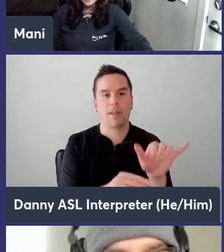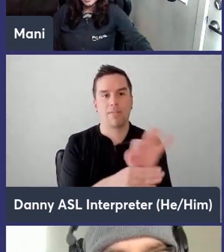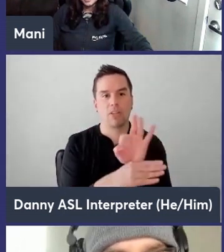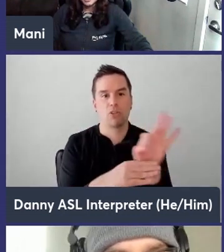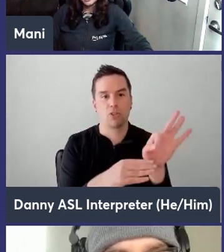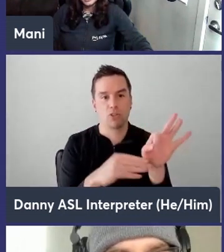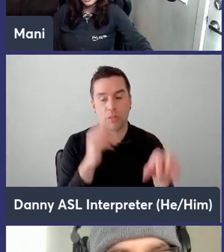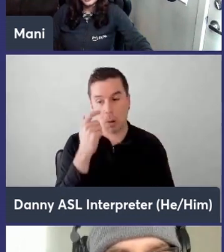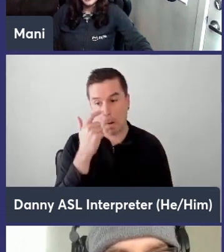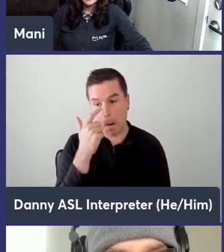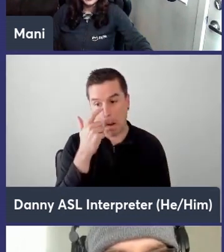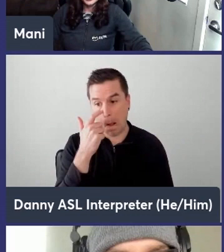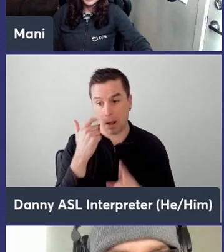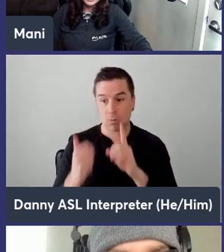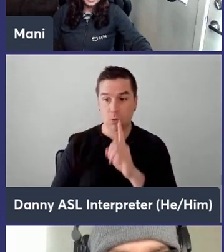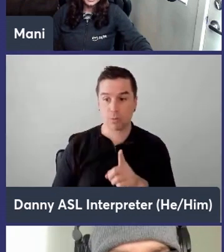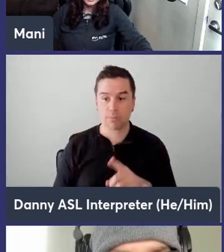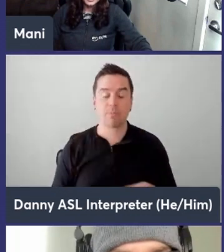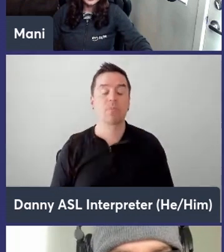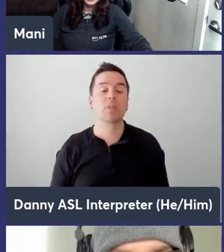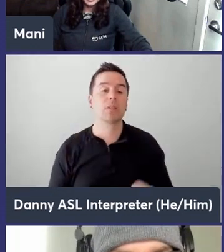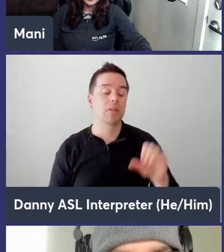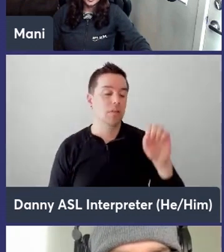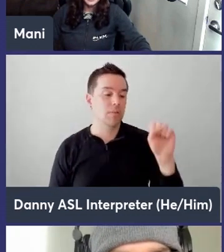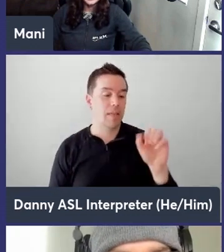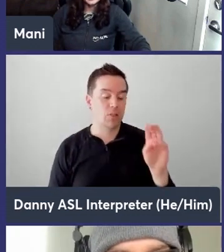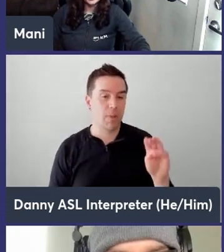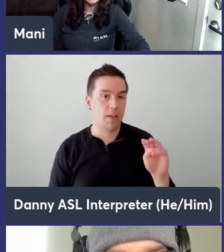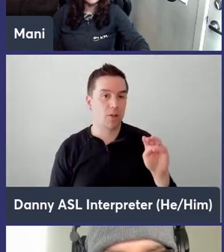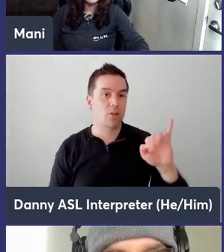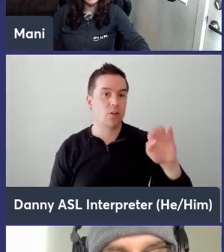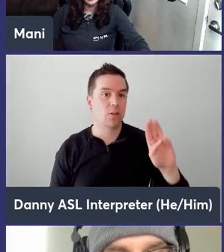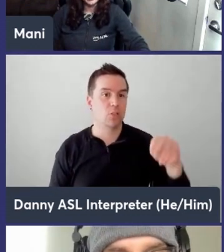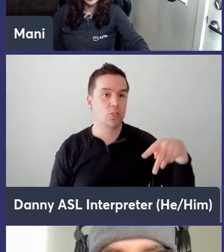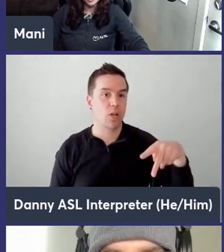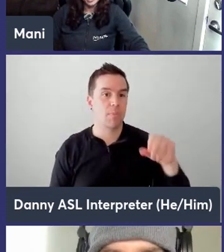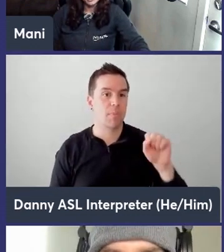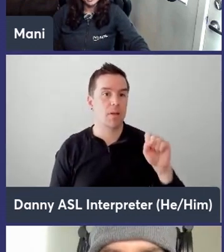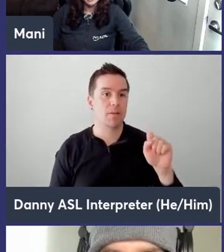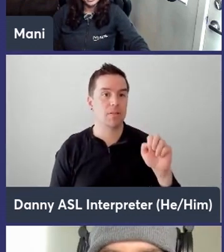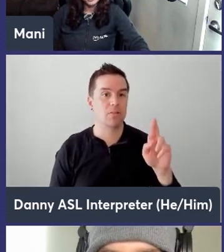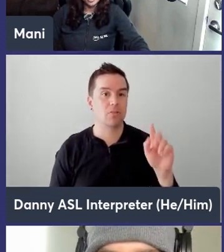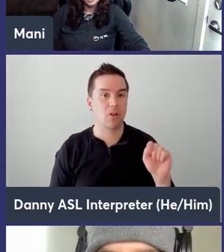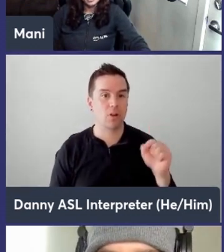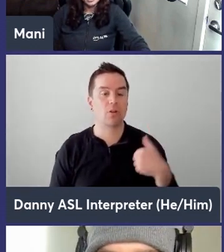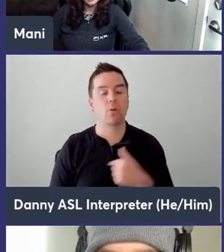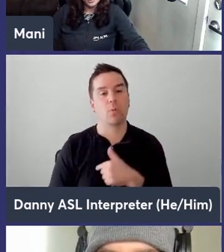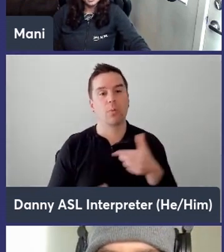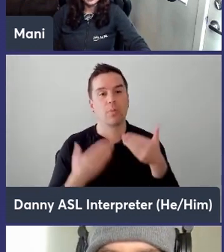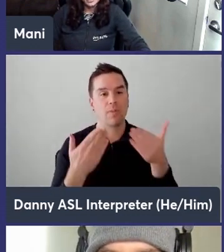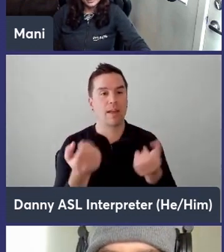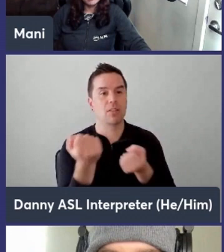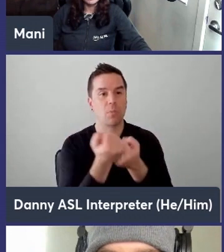So with the SageMaker Jumpstart, we are providing support for the foundational models